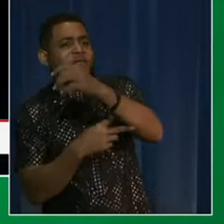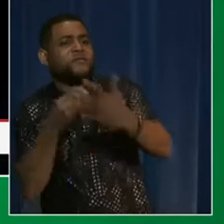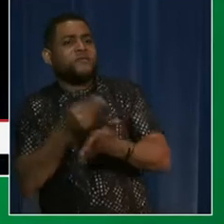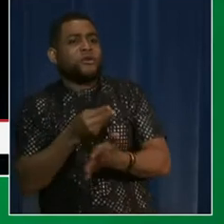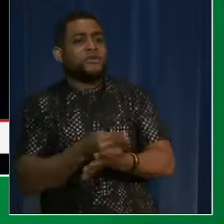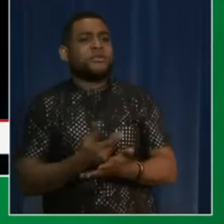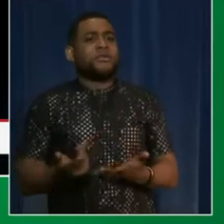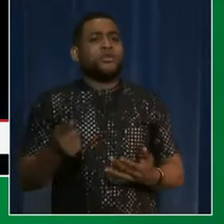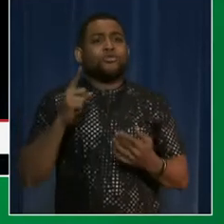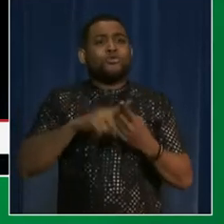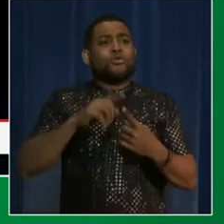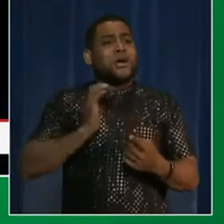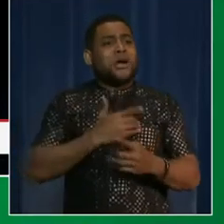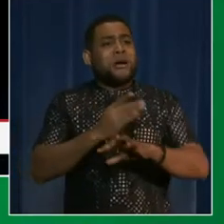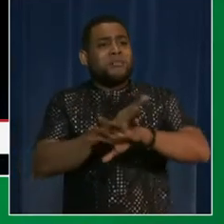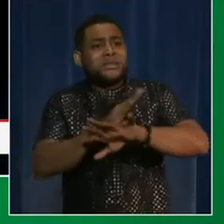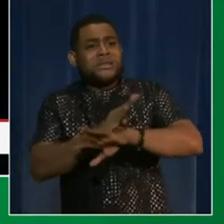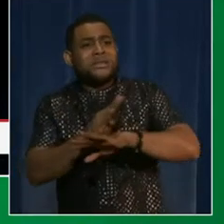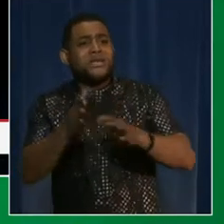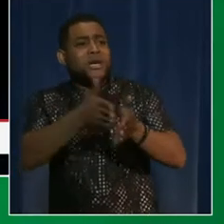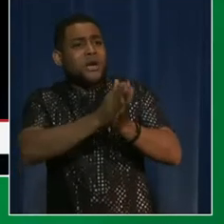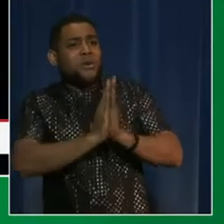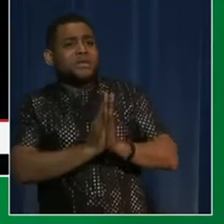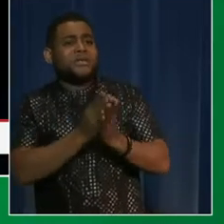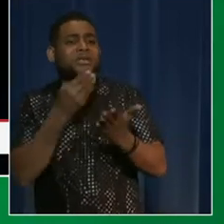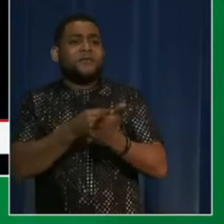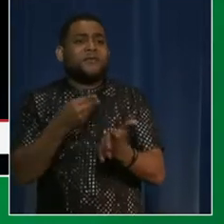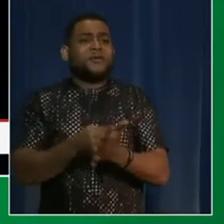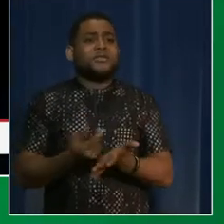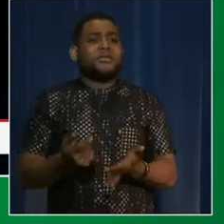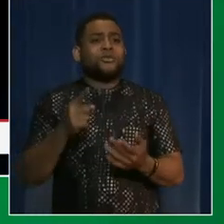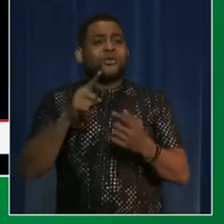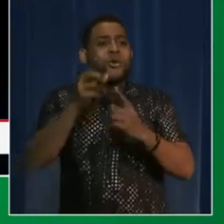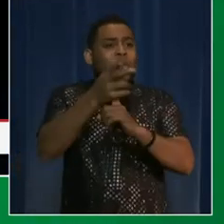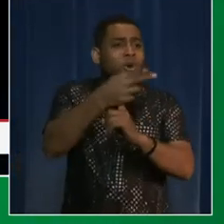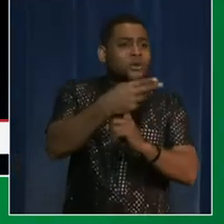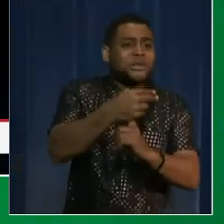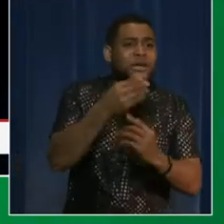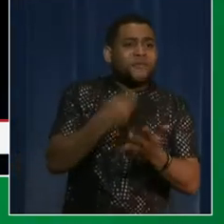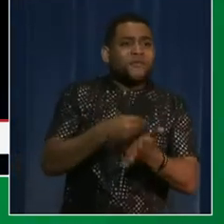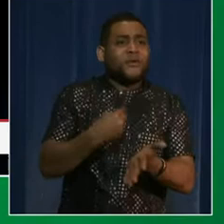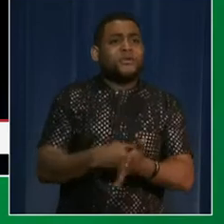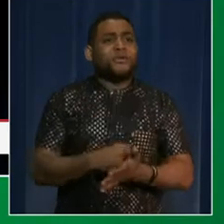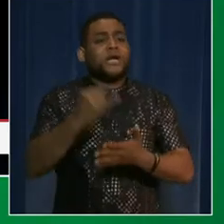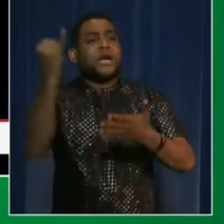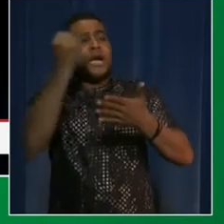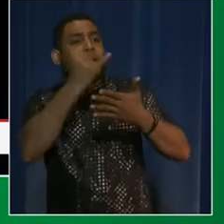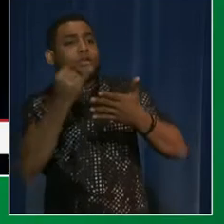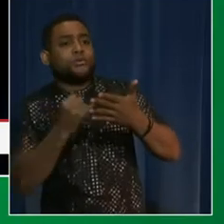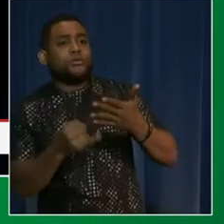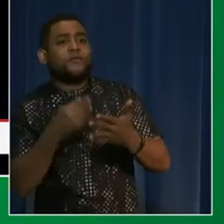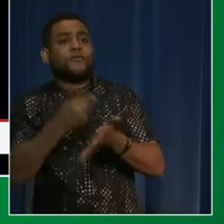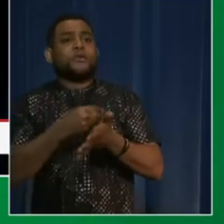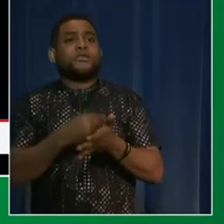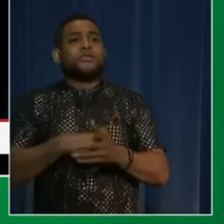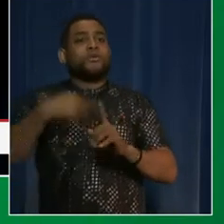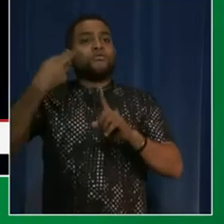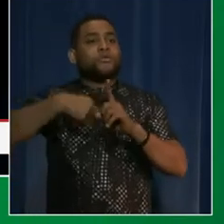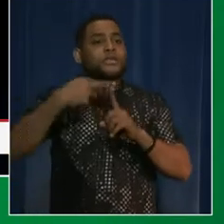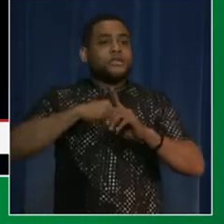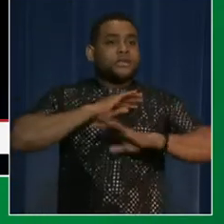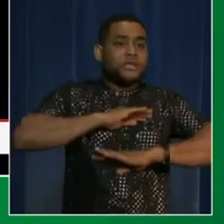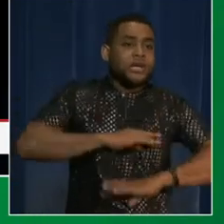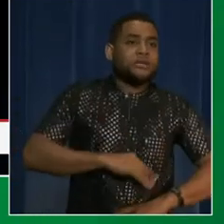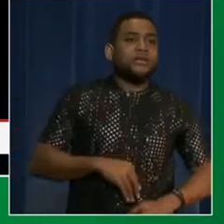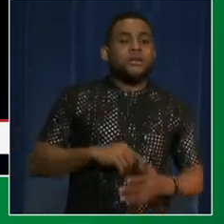our commercial acquisition funds, to our hotel funds, to our arts funds, to rent relief. You name